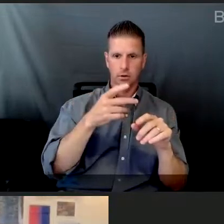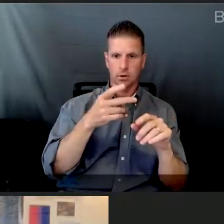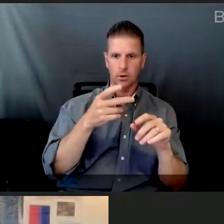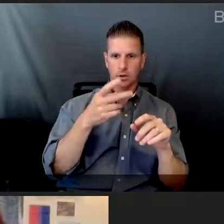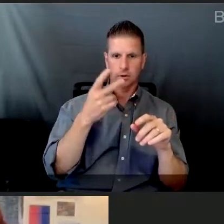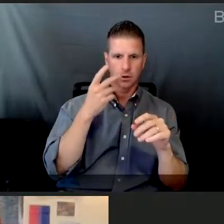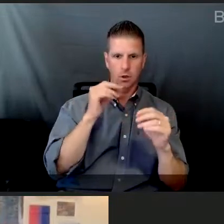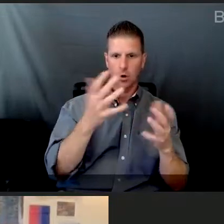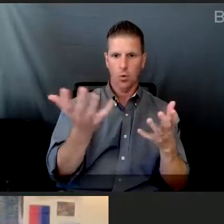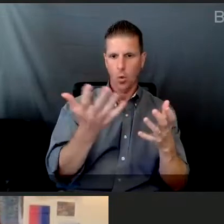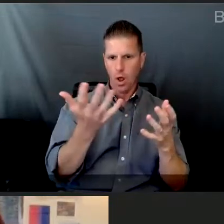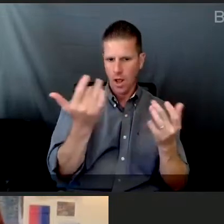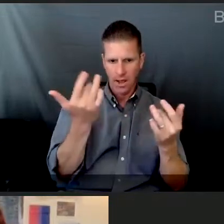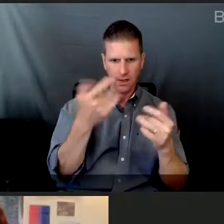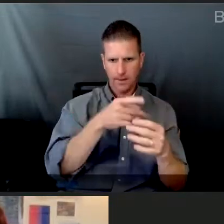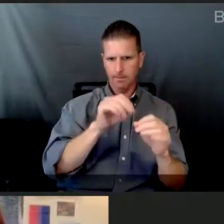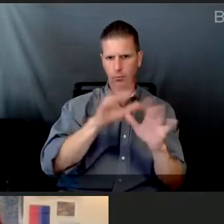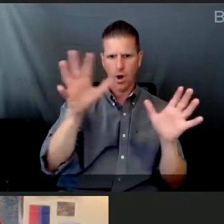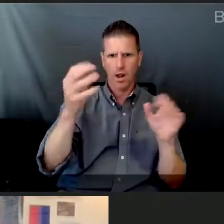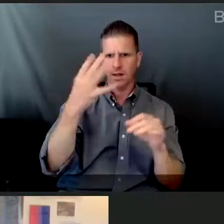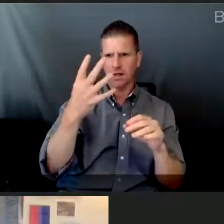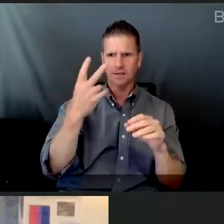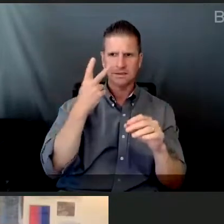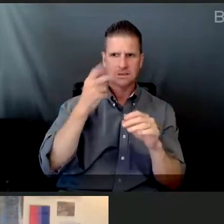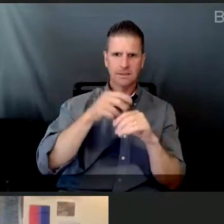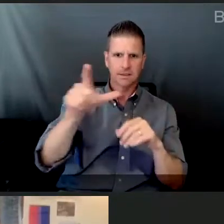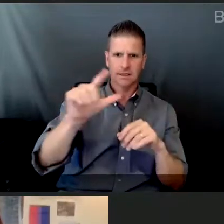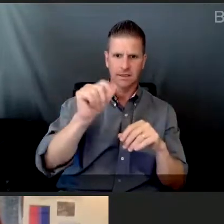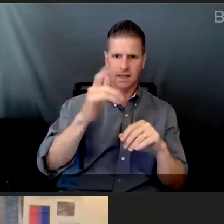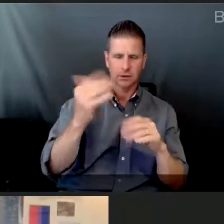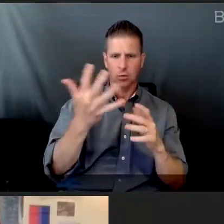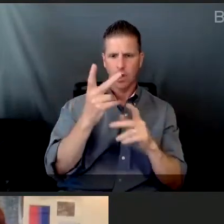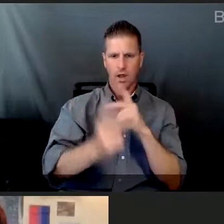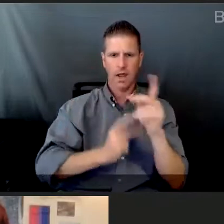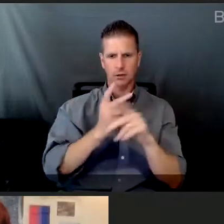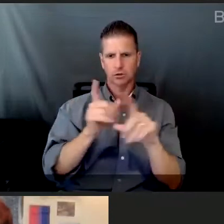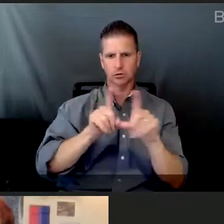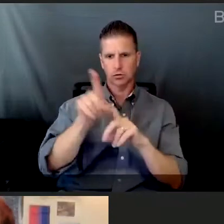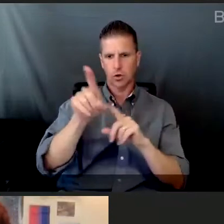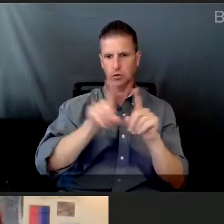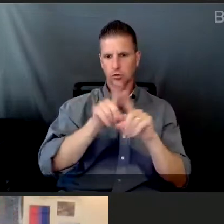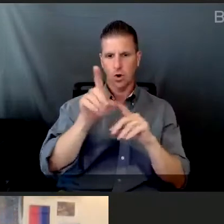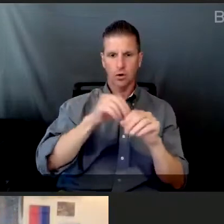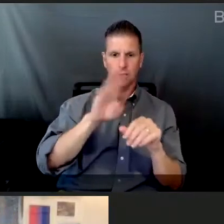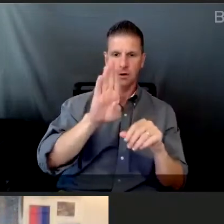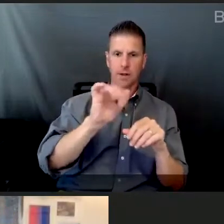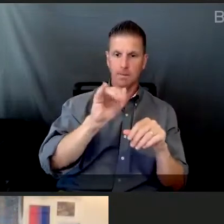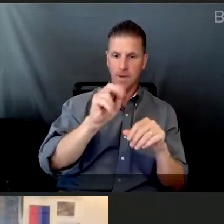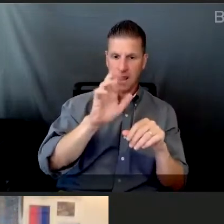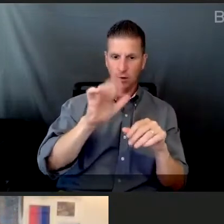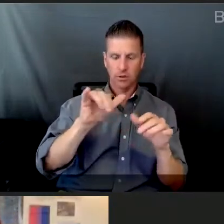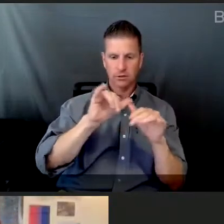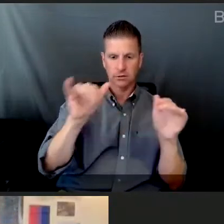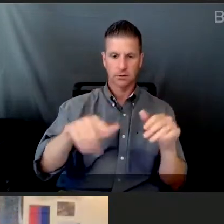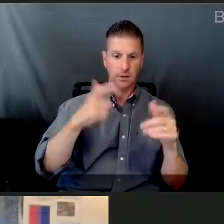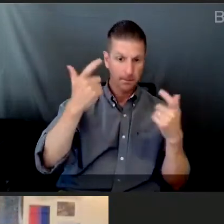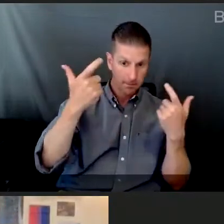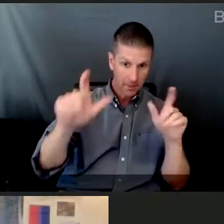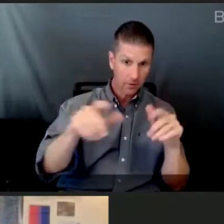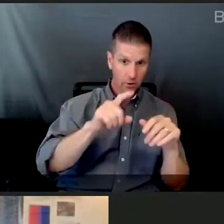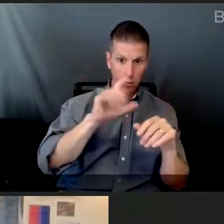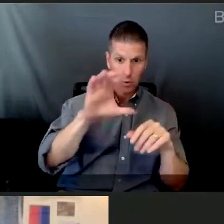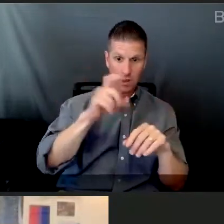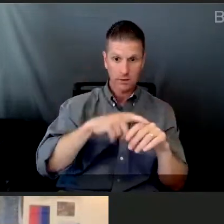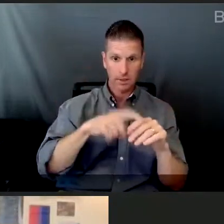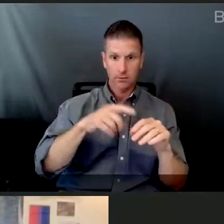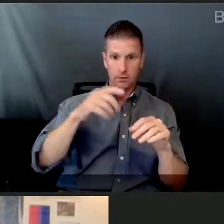what's driving this bright light that we see in this galaxy? Is it what kind of stars? Are the stars in binary systems? How massive are they? Are they 100 times the size of our